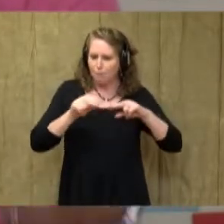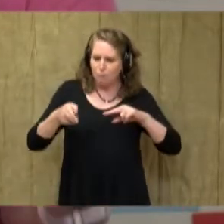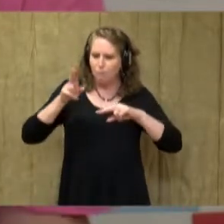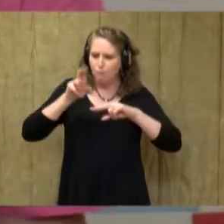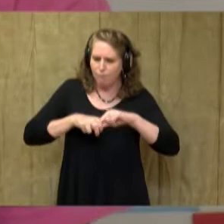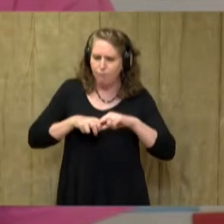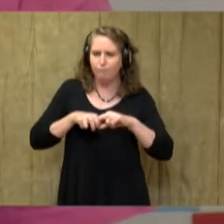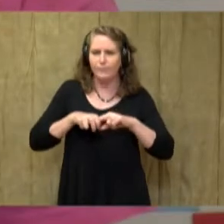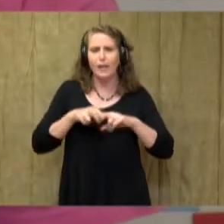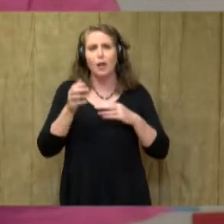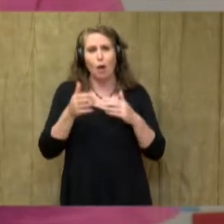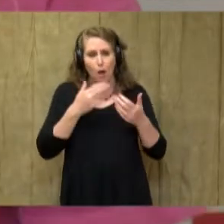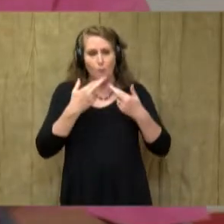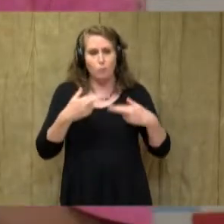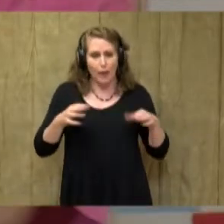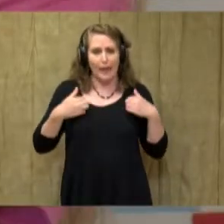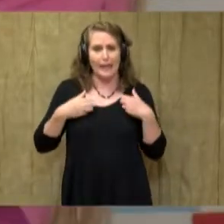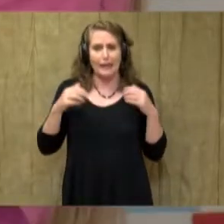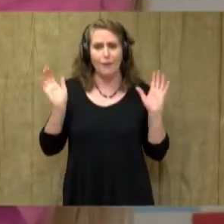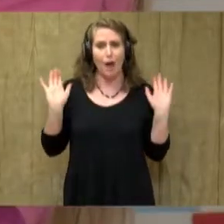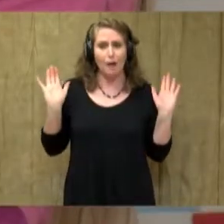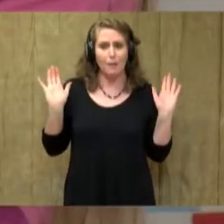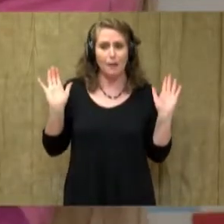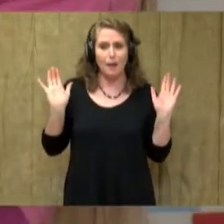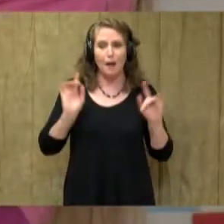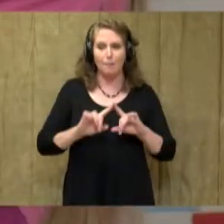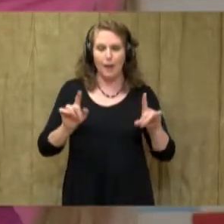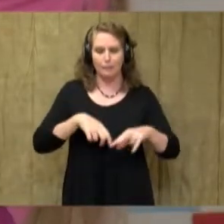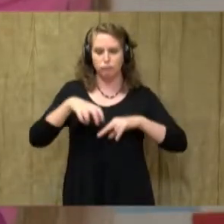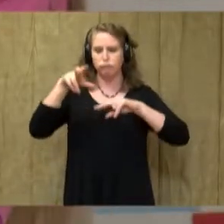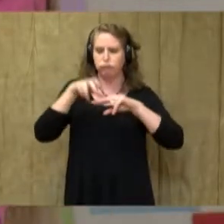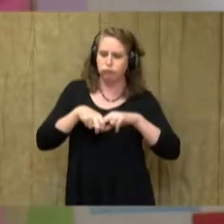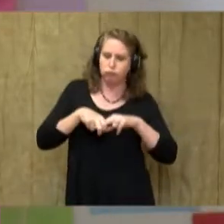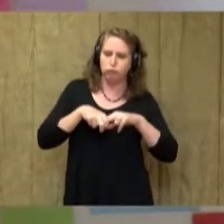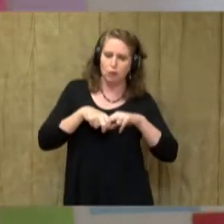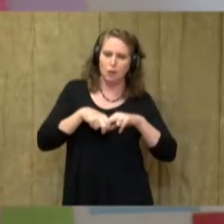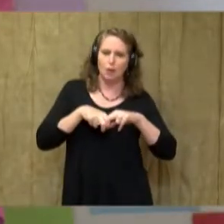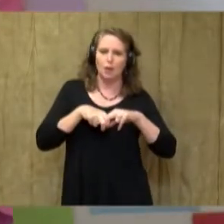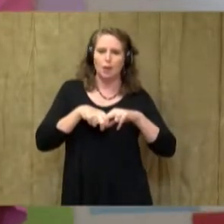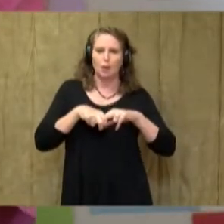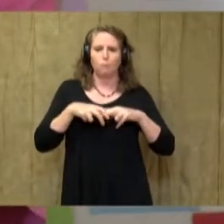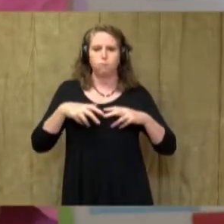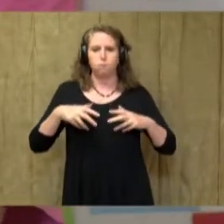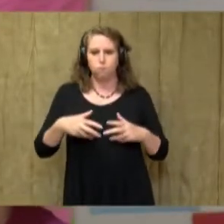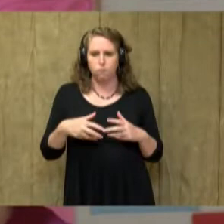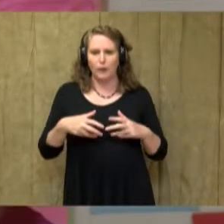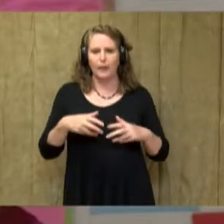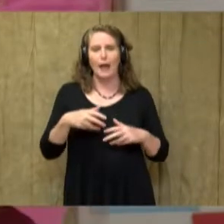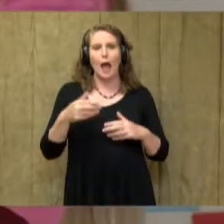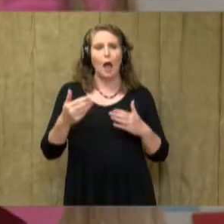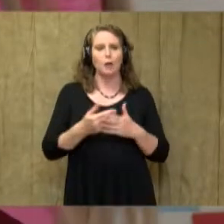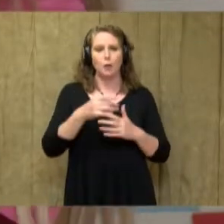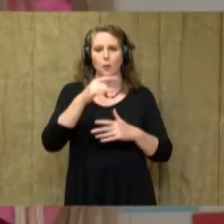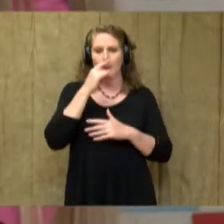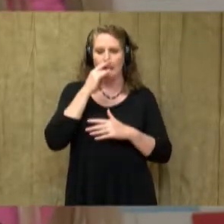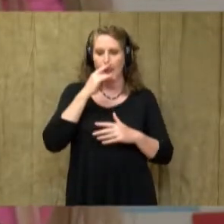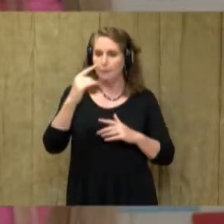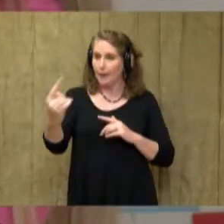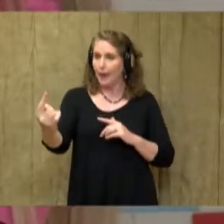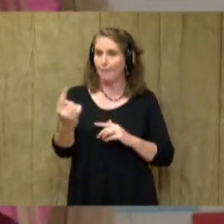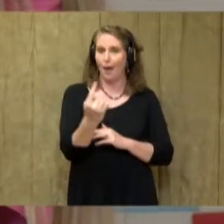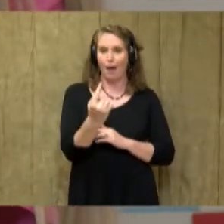He was almost ready to give up. But as he sat there, so very sad, a new kid walked up to